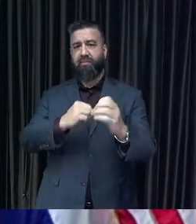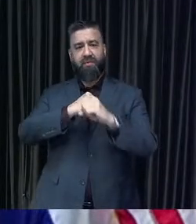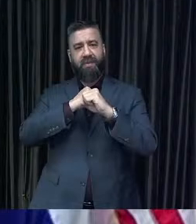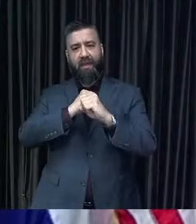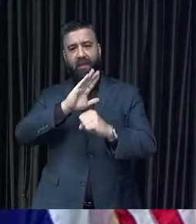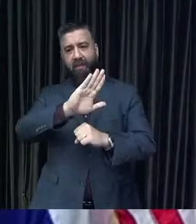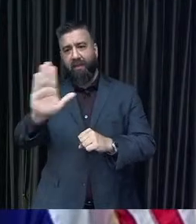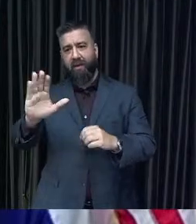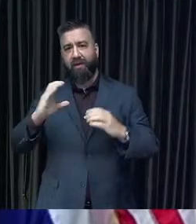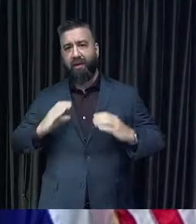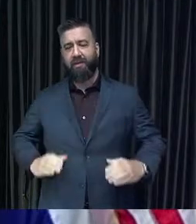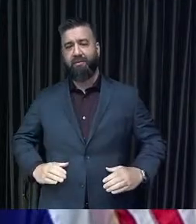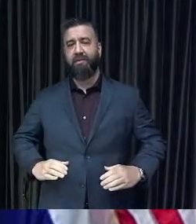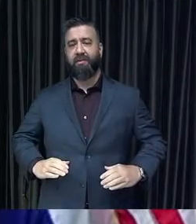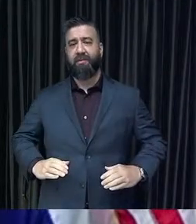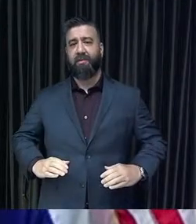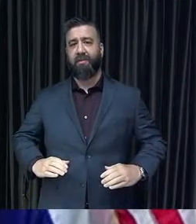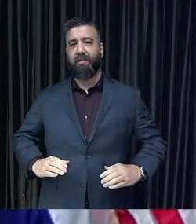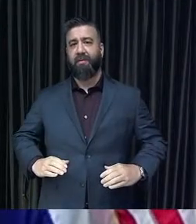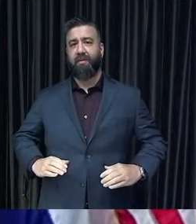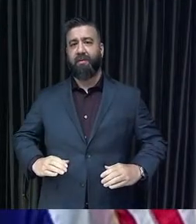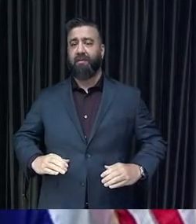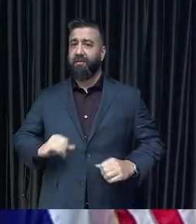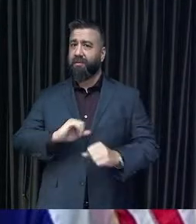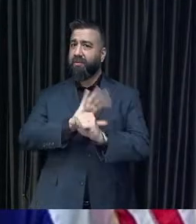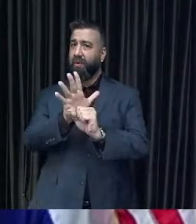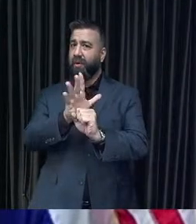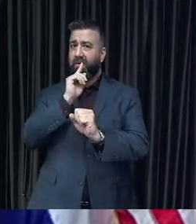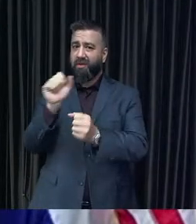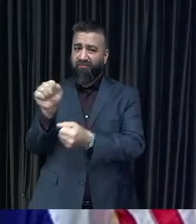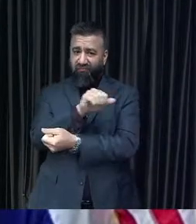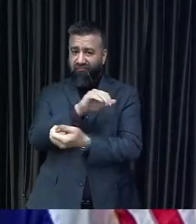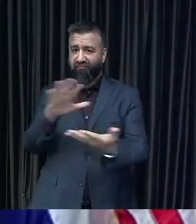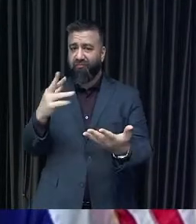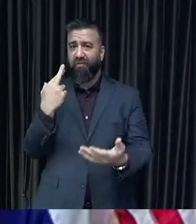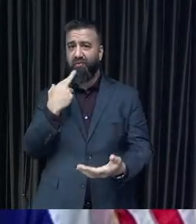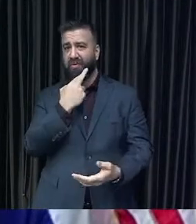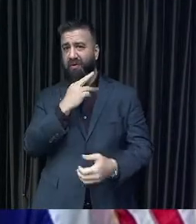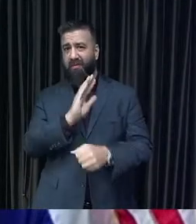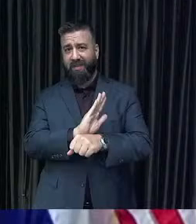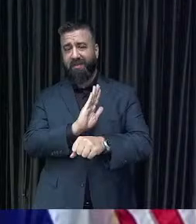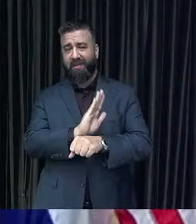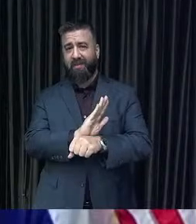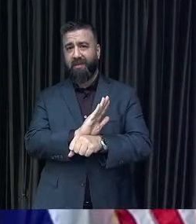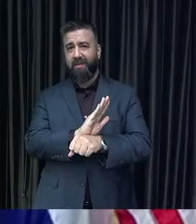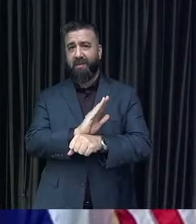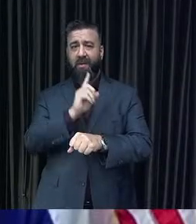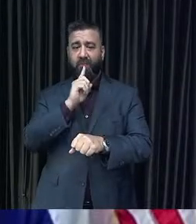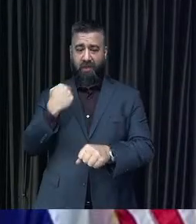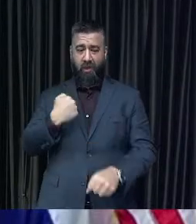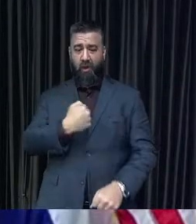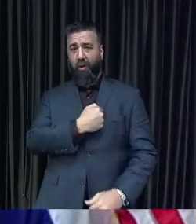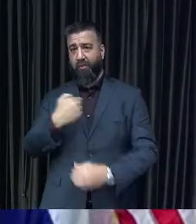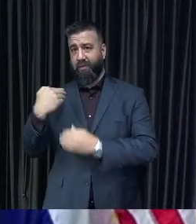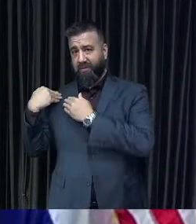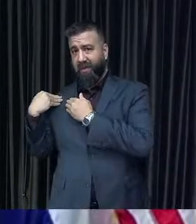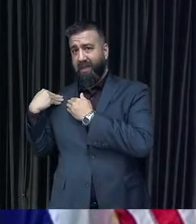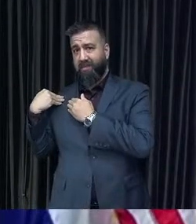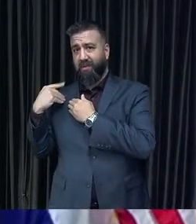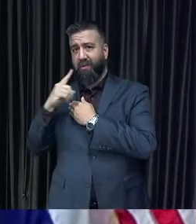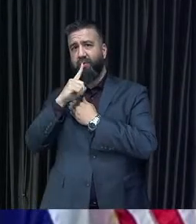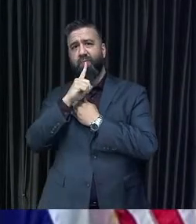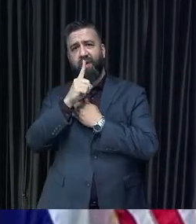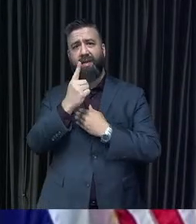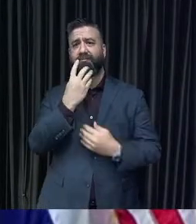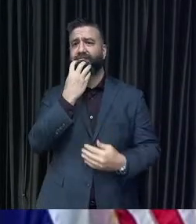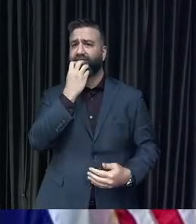safe. The pandemic has been harder on the restaurant industry than on most, and it's up to all of us who value a